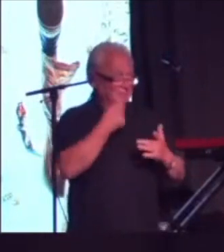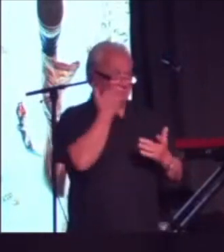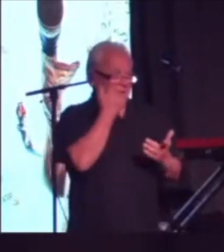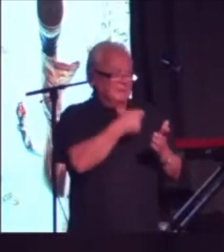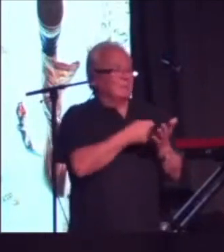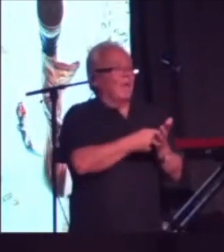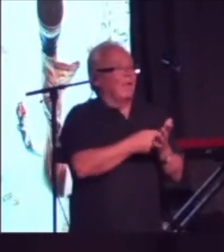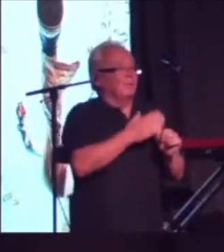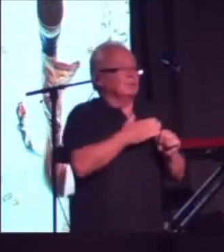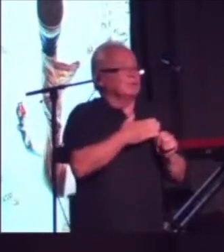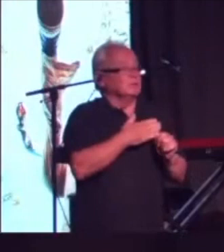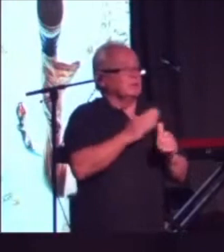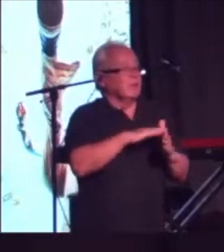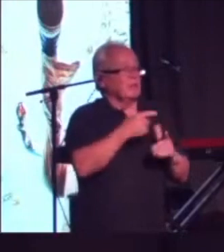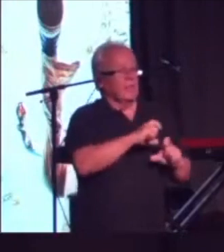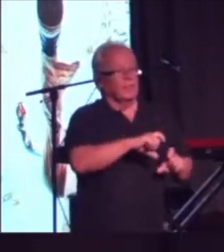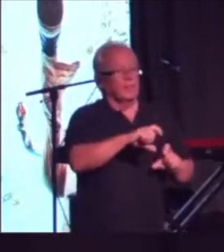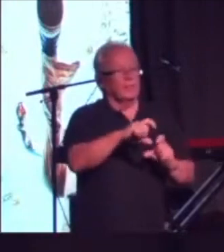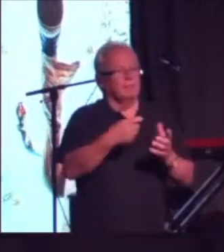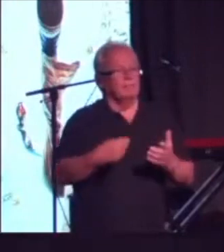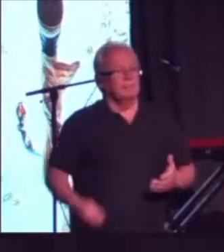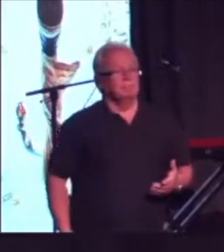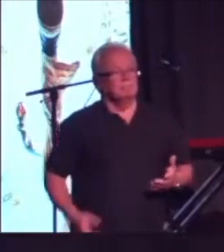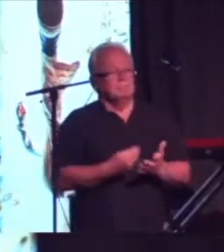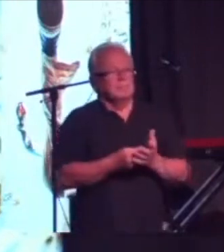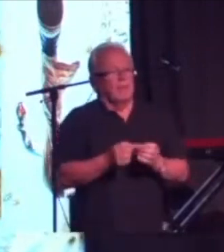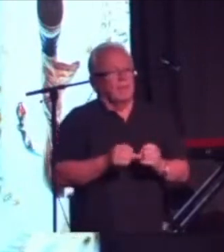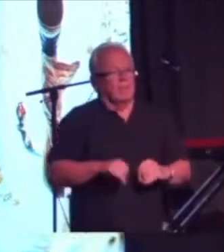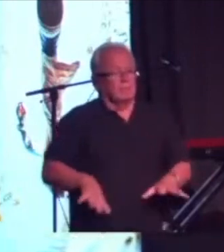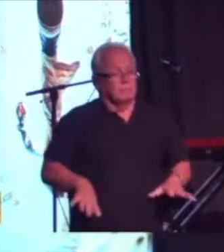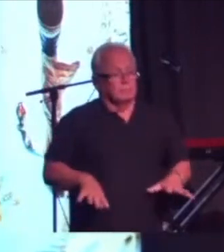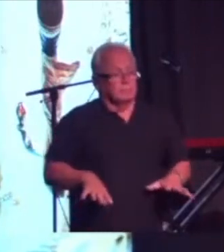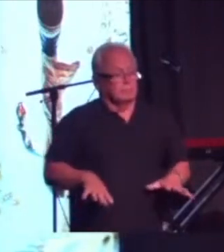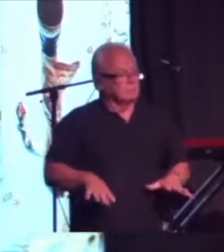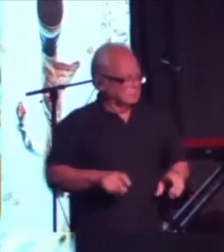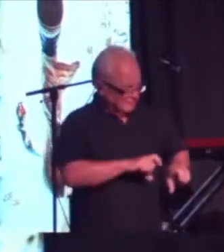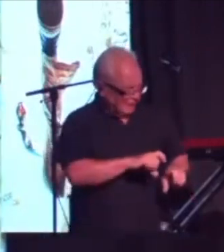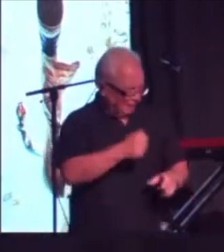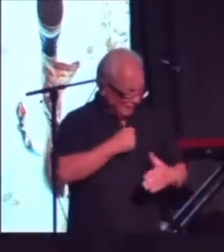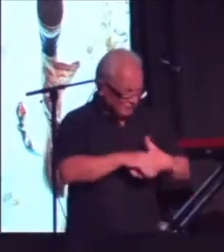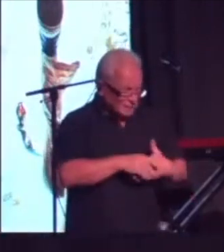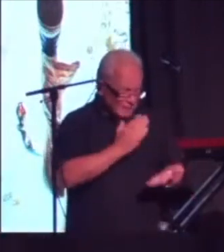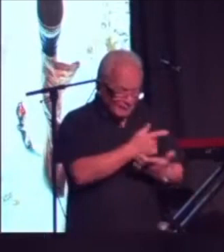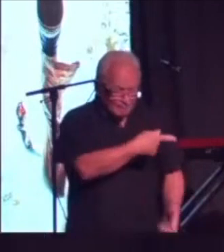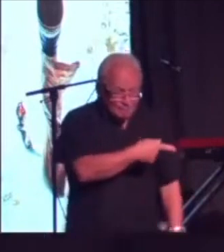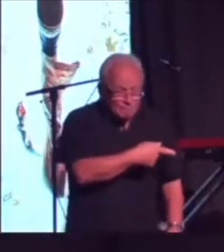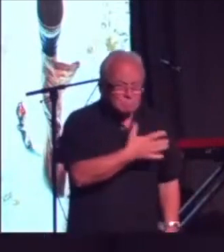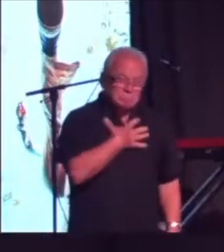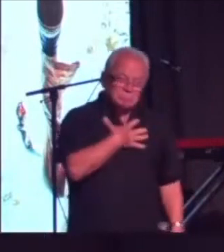genuine, consistent friendship is revealed in the ability to celebrate you at your best. Now, watch this really